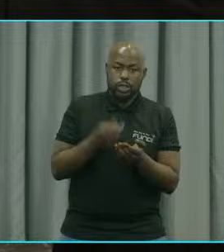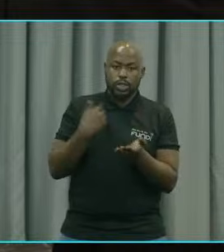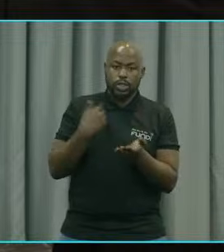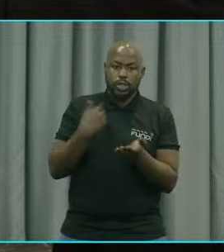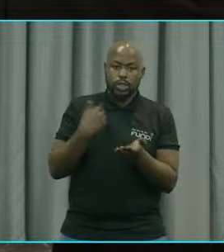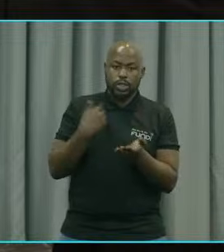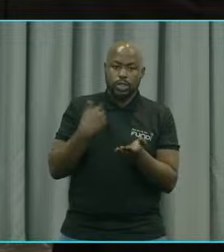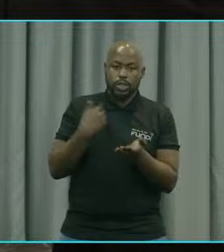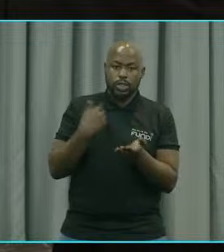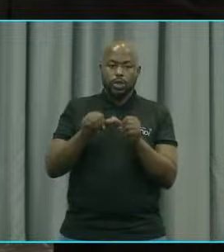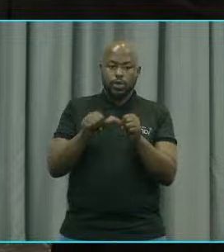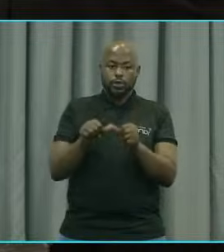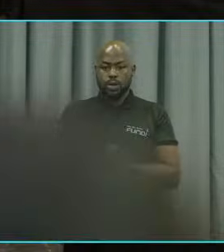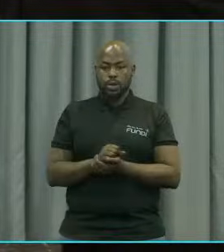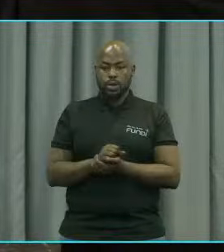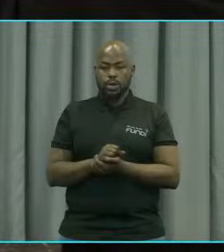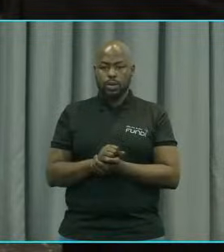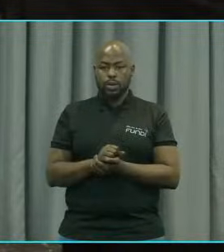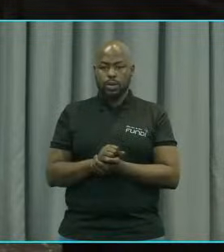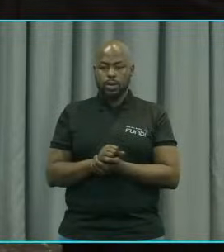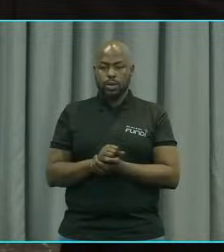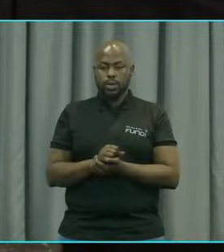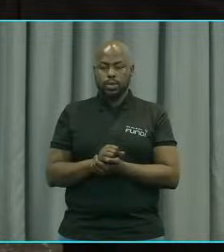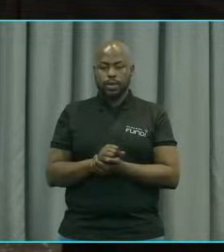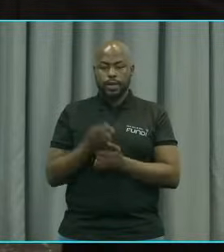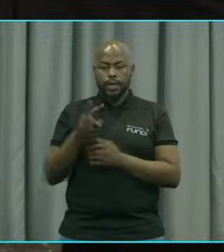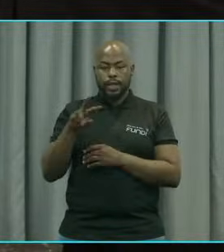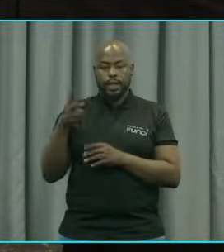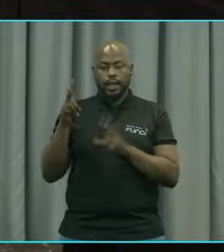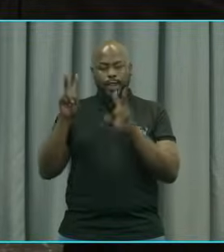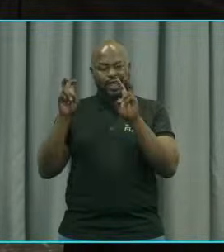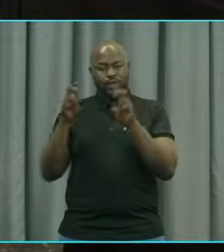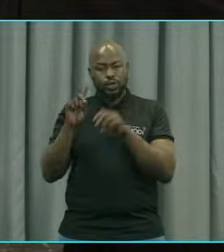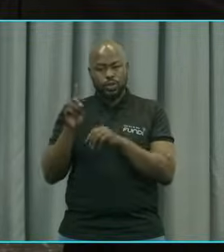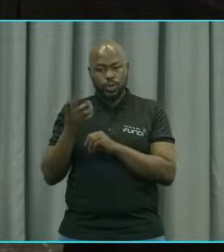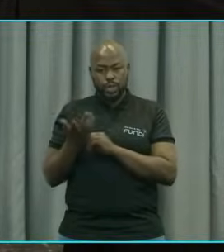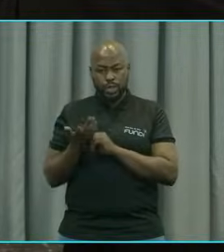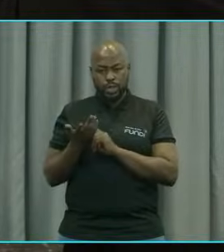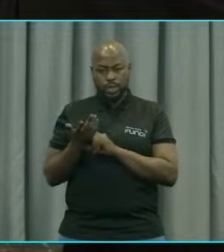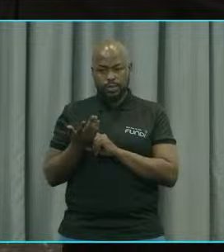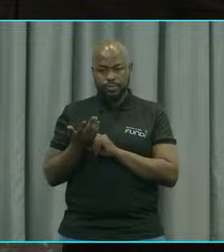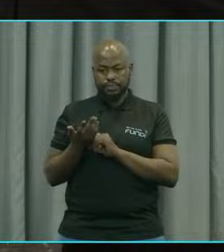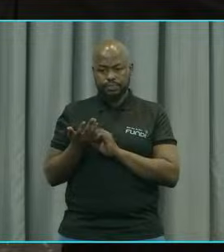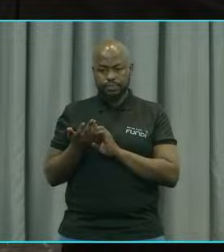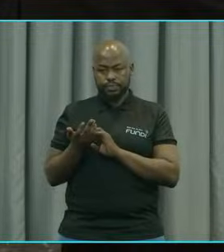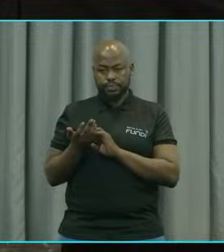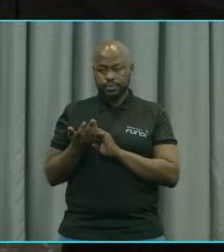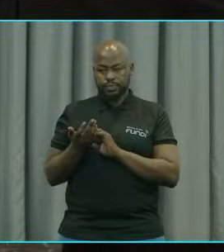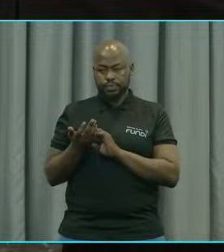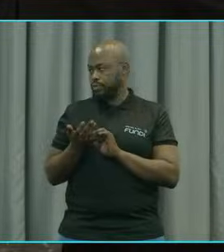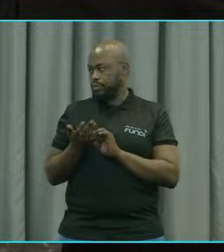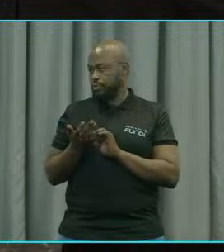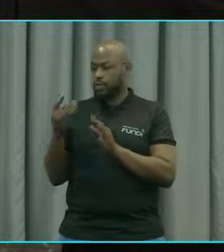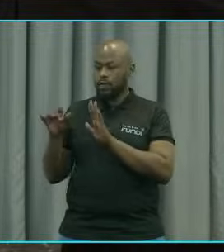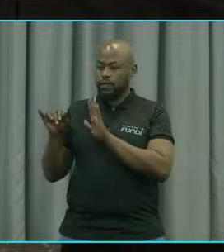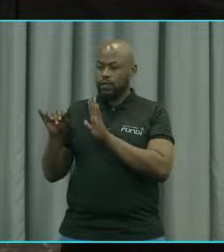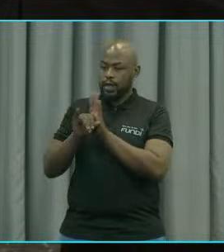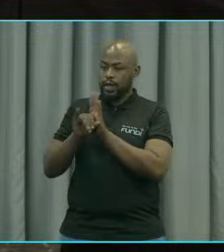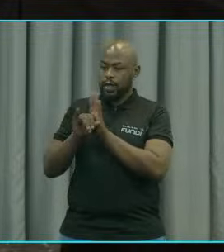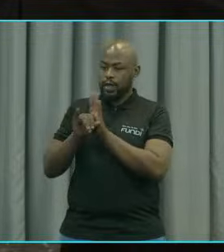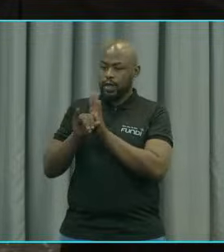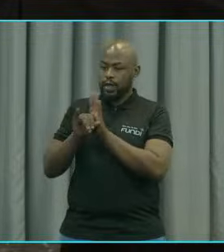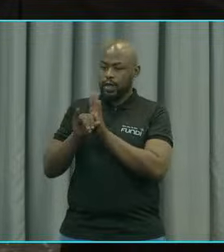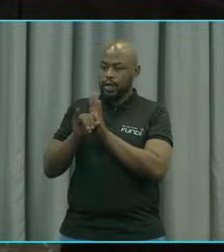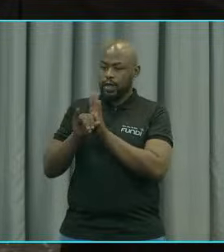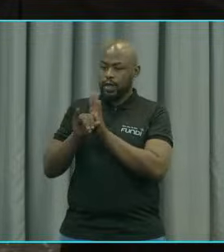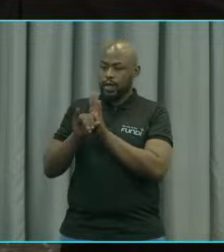actually sufficient funding. Other issue is also, and that is what Ms. Munda has identified actually as well, is the fact that